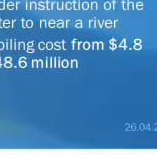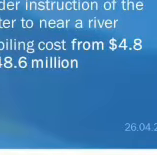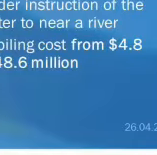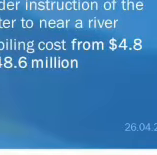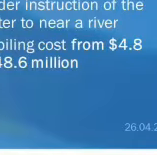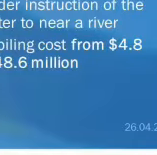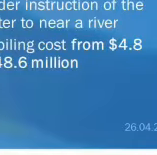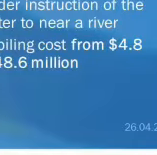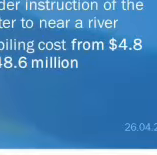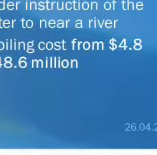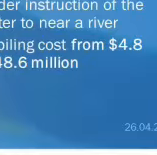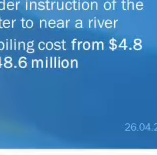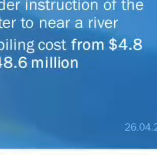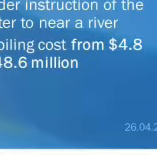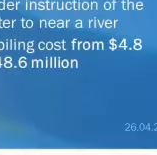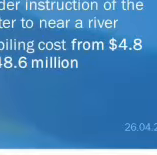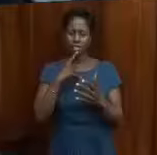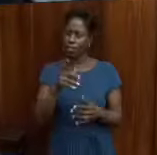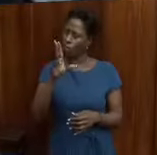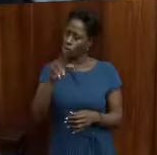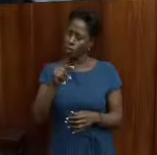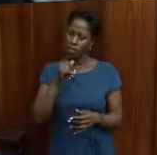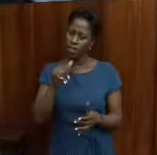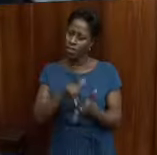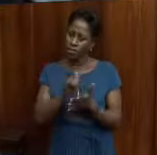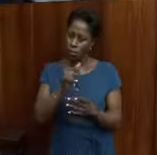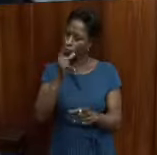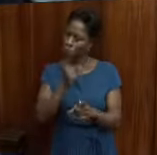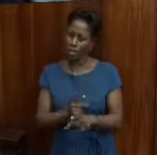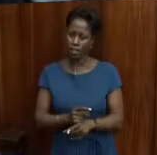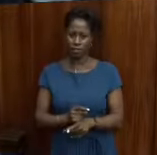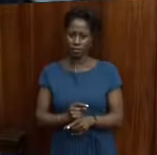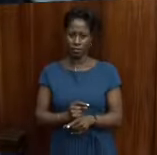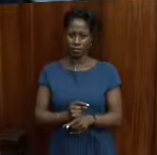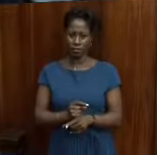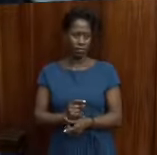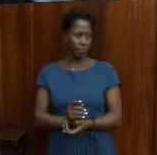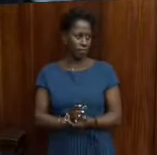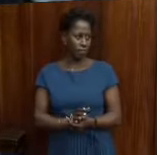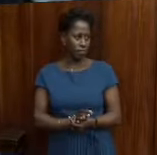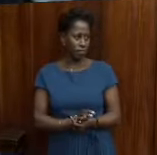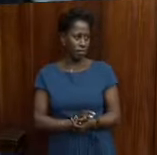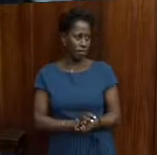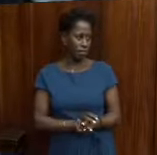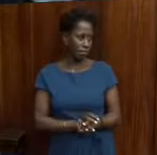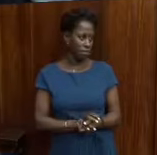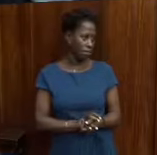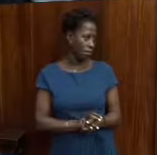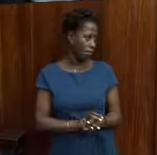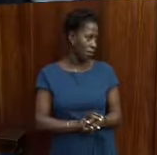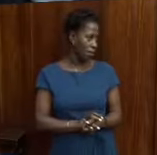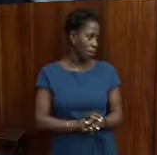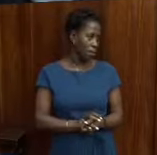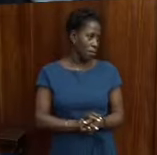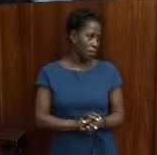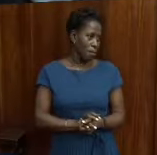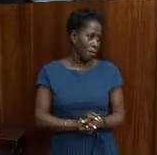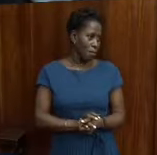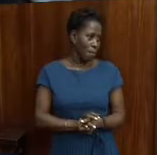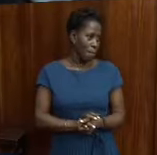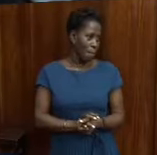area nearer a river, requiring 10 times more piling than the original location. The